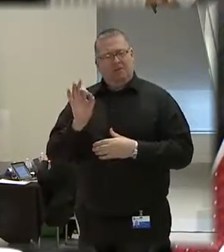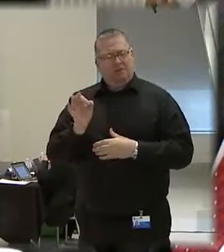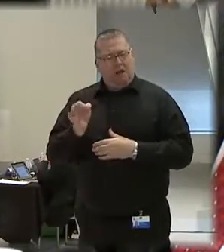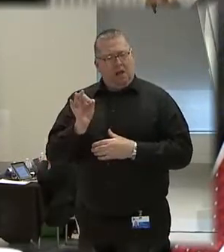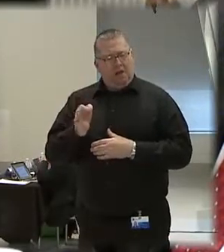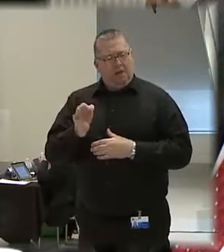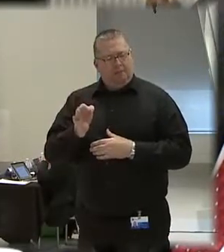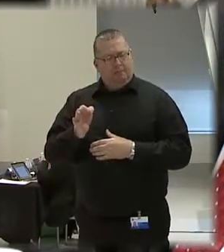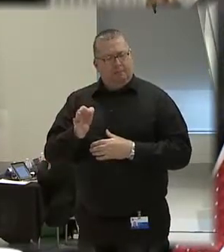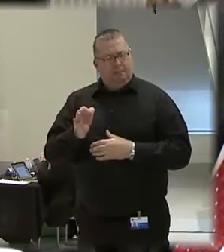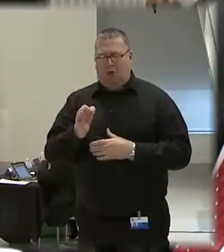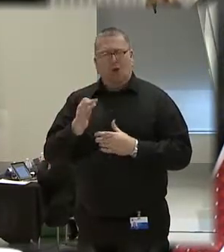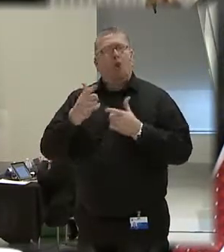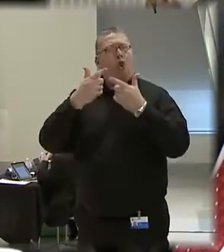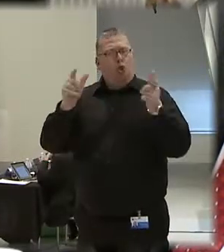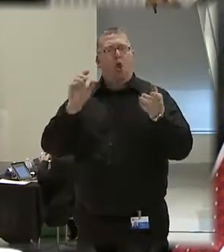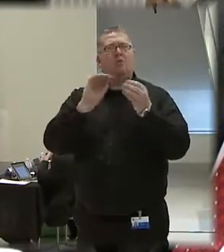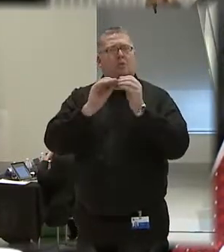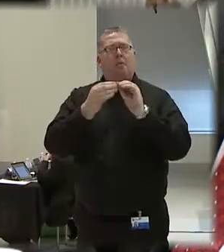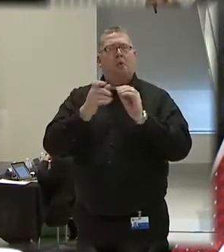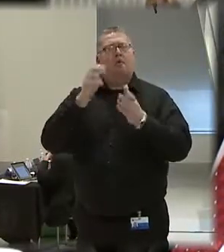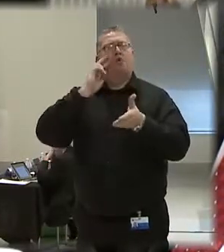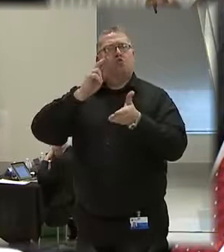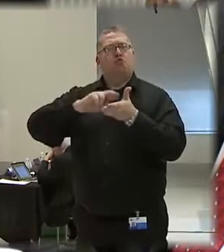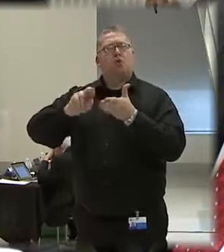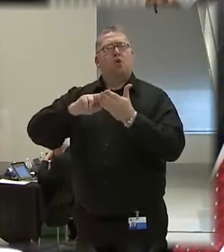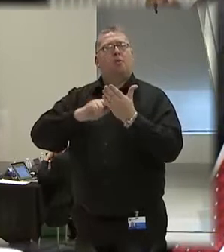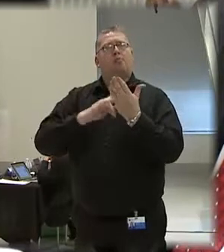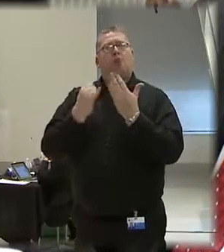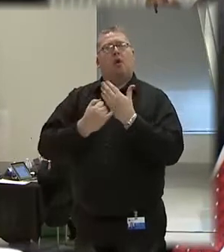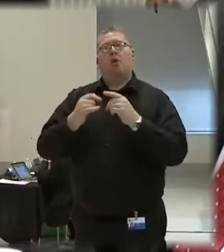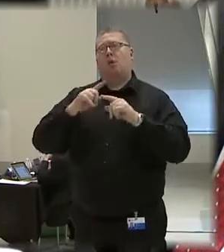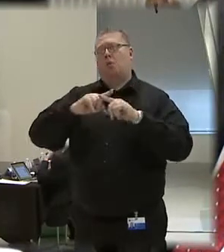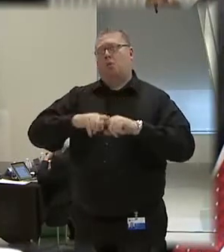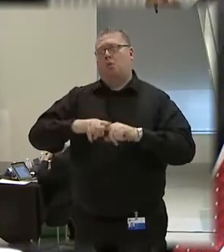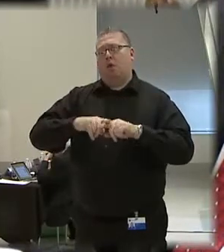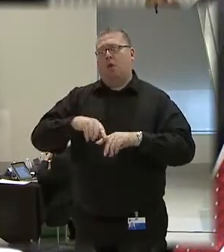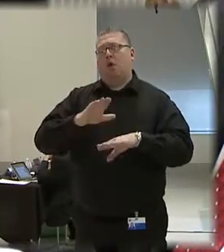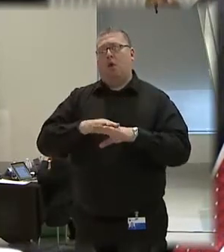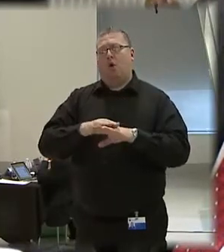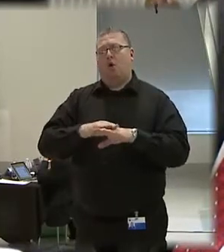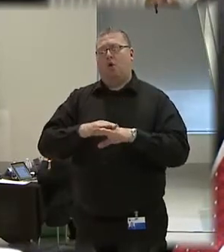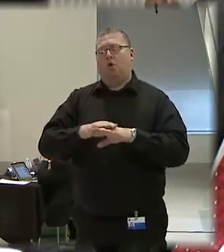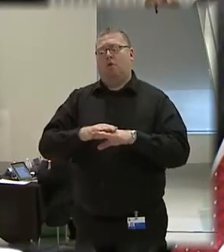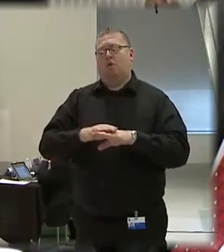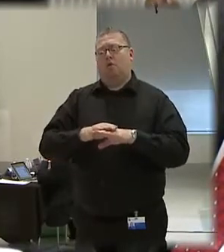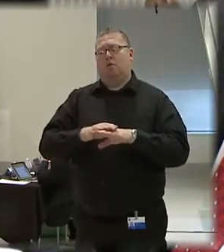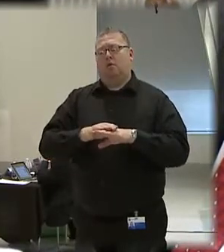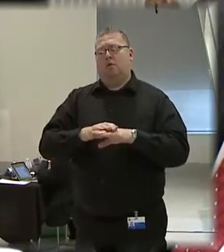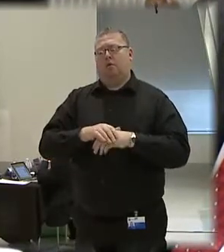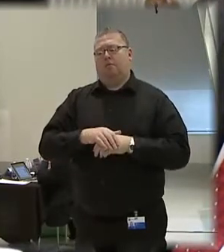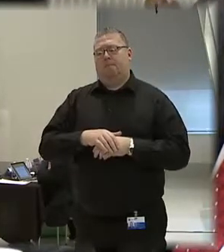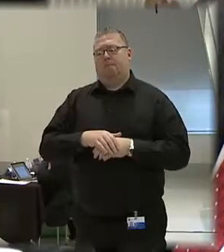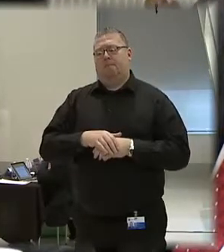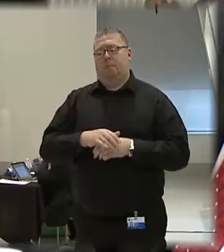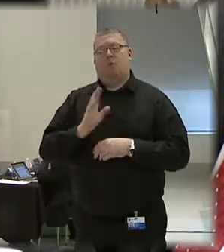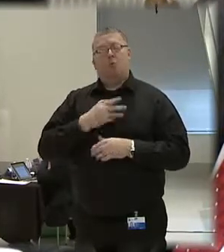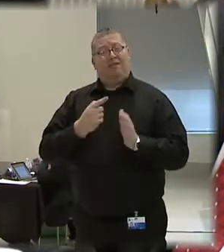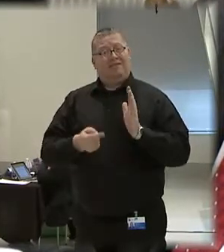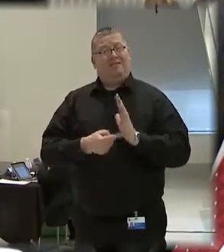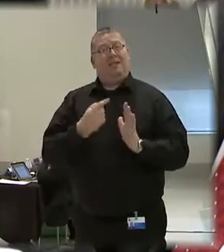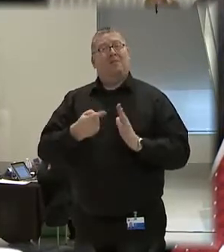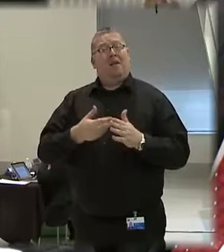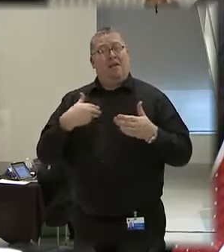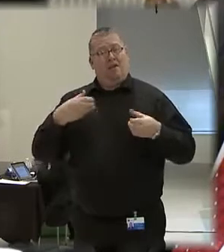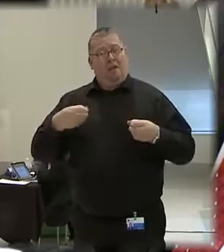a large number of our research projects rely on police reports. We sometimes have the privilege